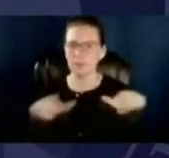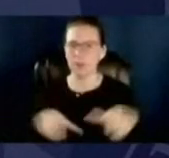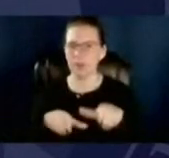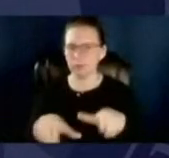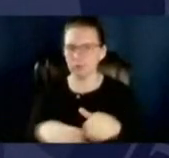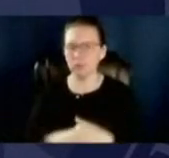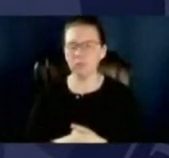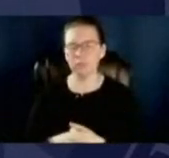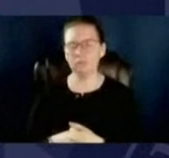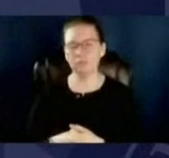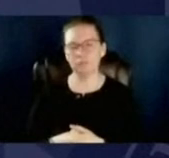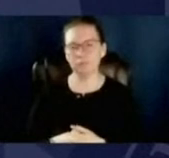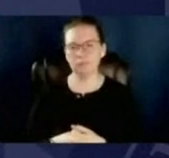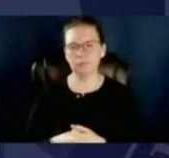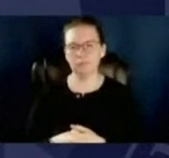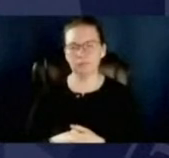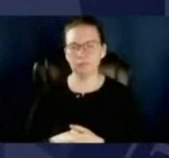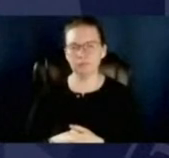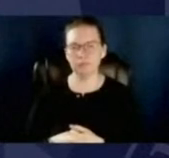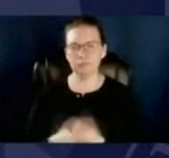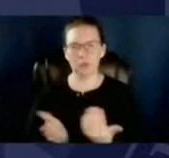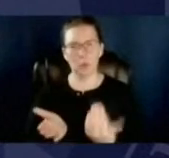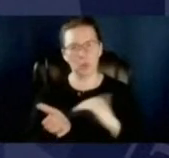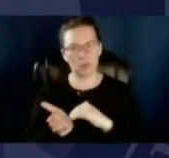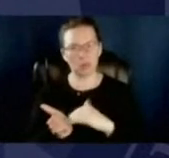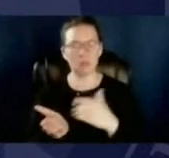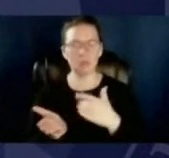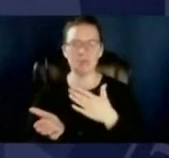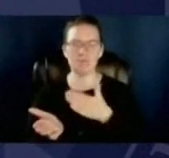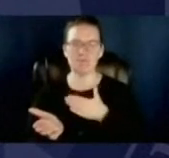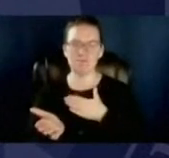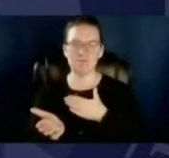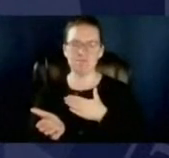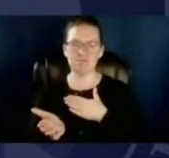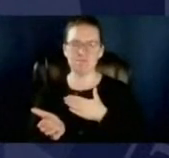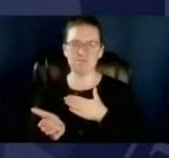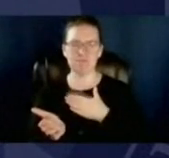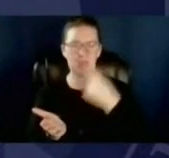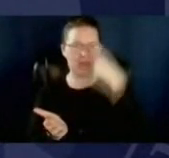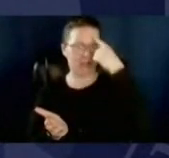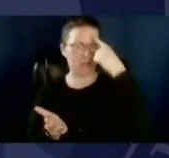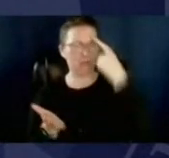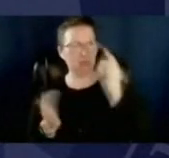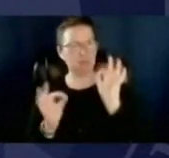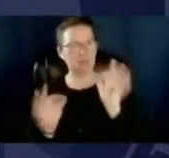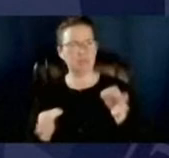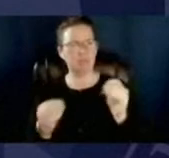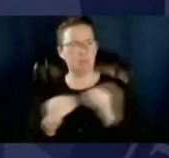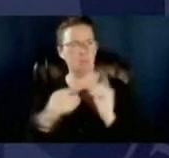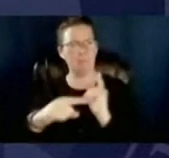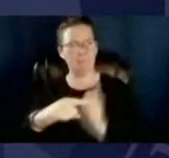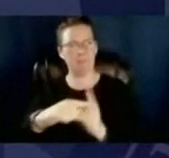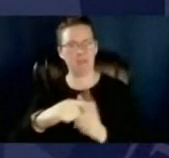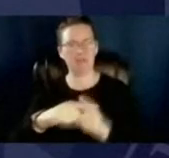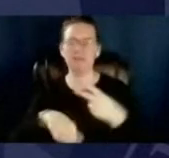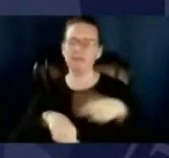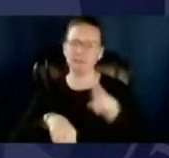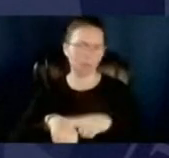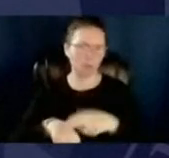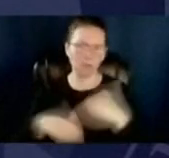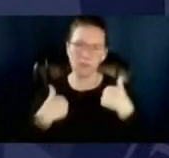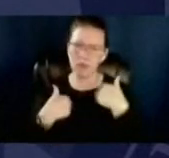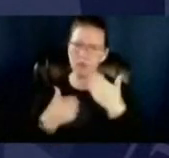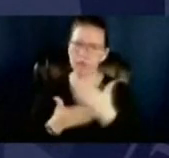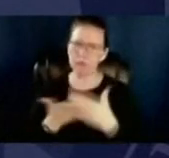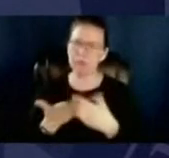So I think we should be more positive. Of course, there are risks. Many of them